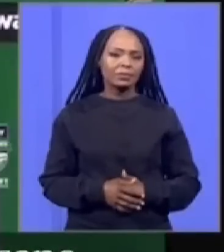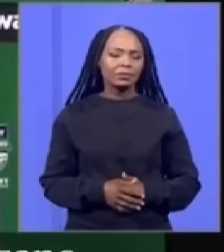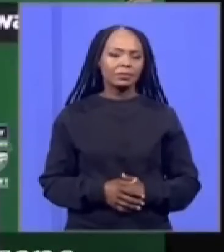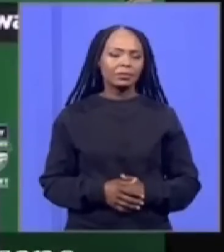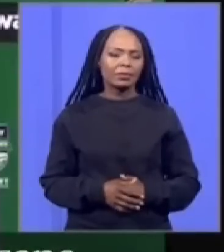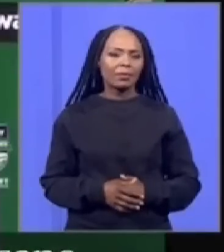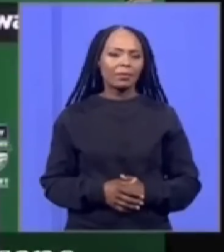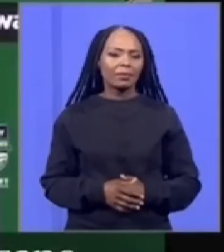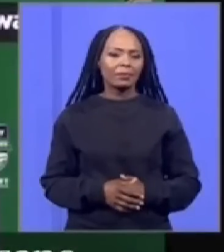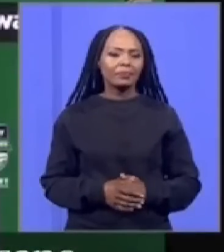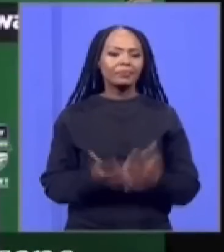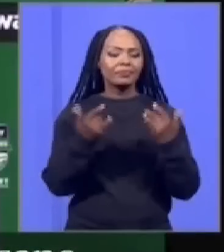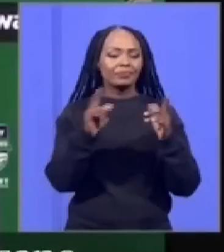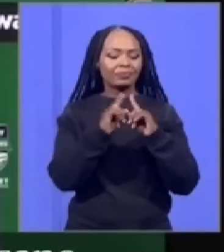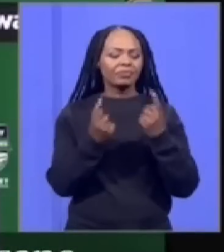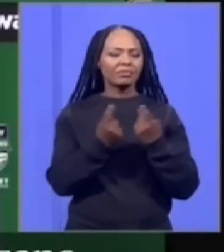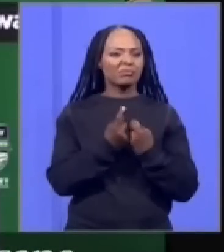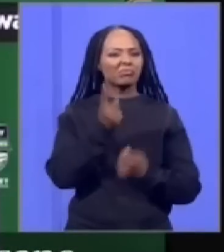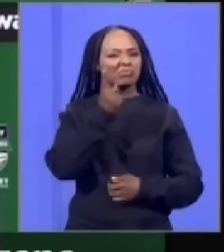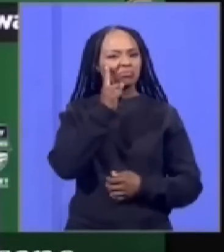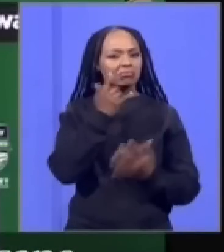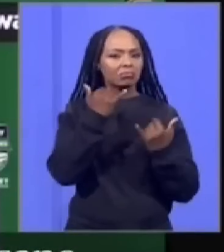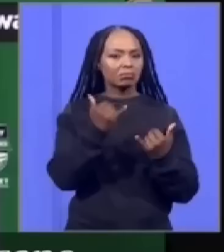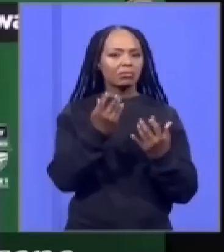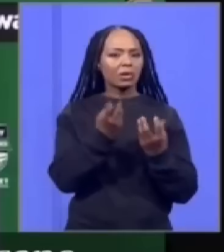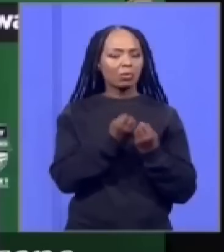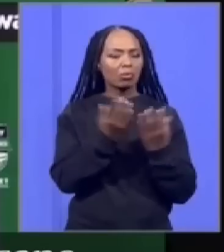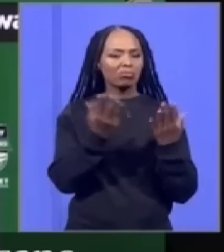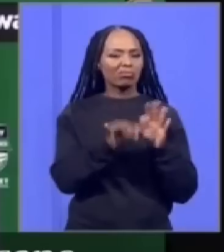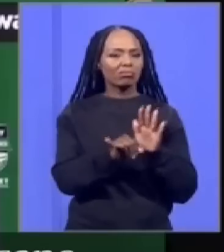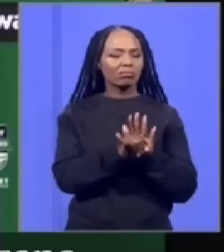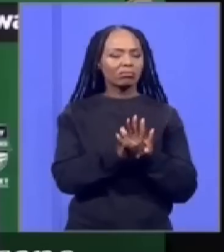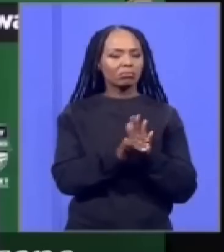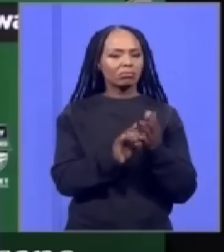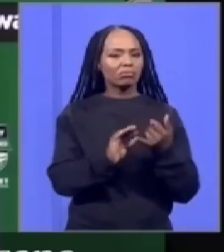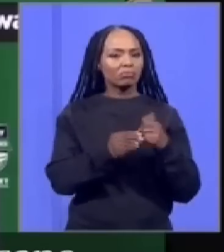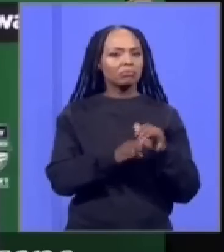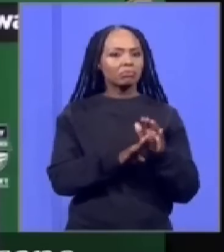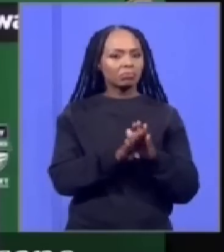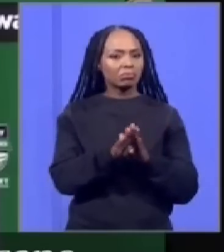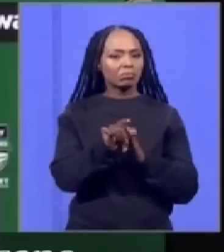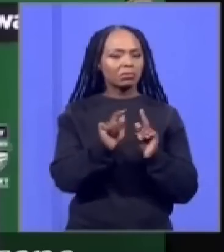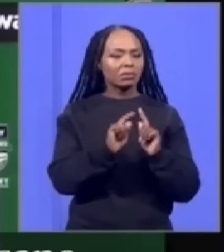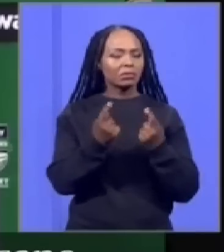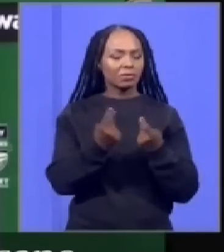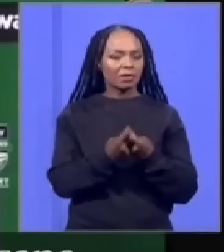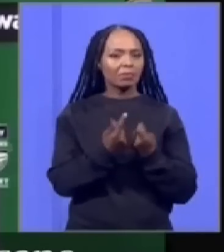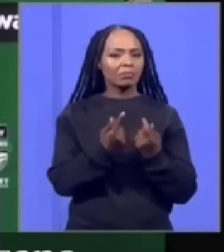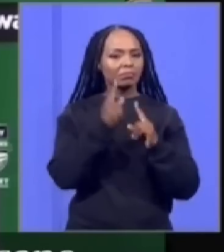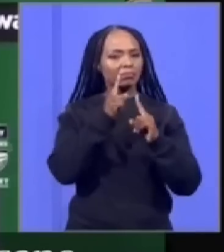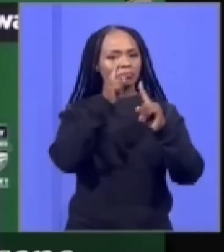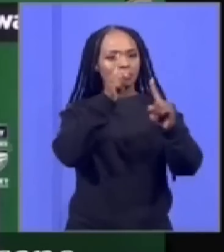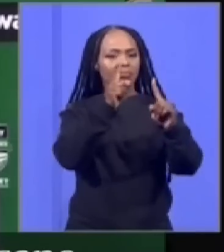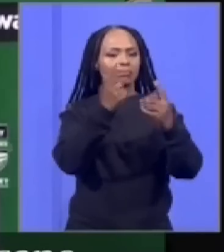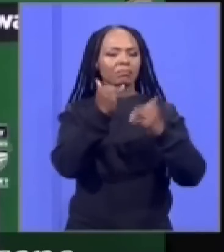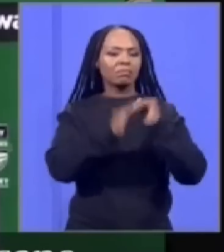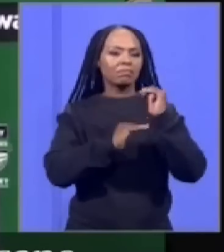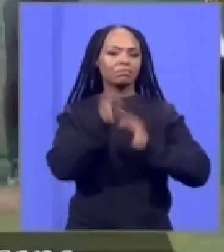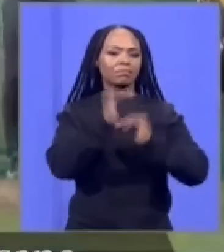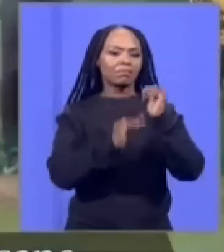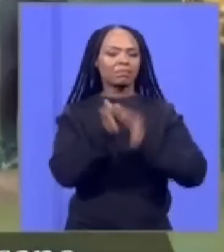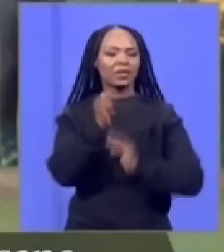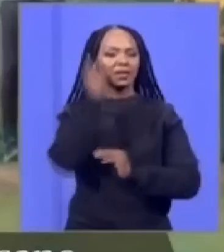Looking at the test team, it's still in discovery phase. Still a team in building. As you see, a lot more